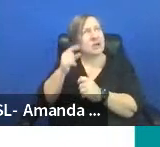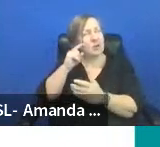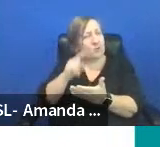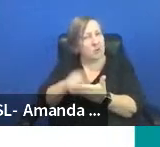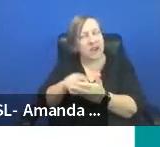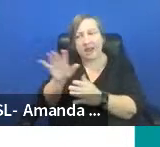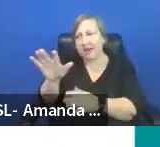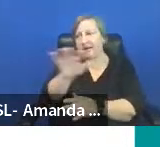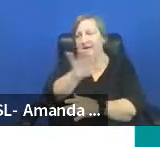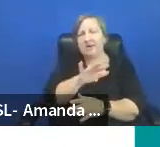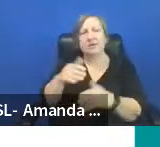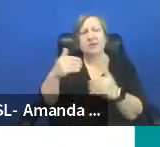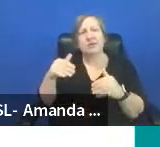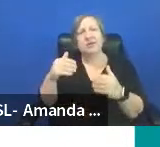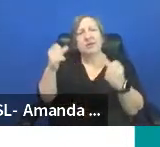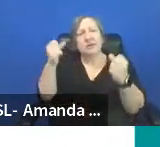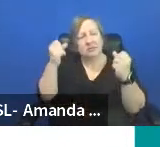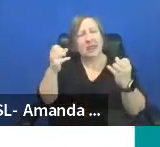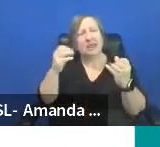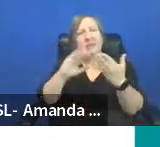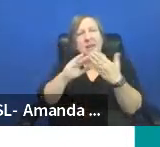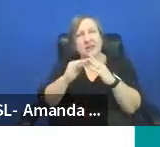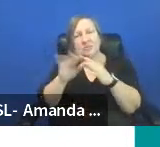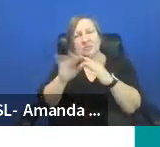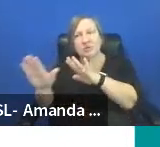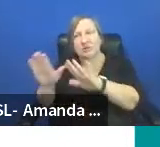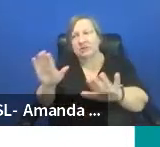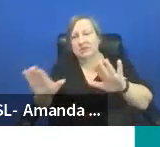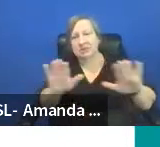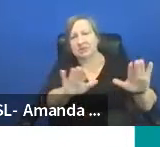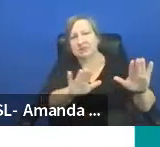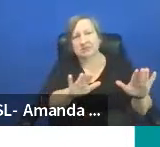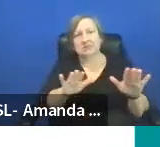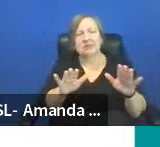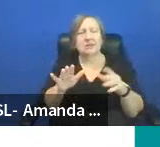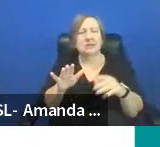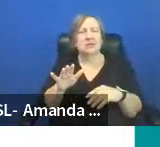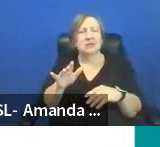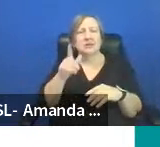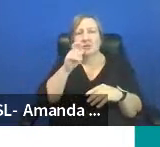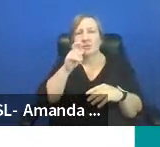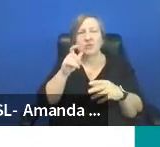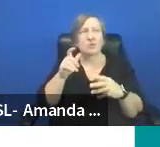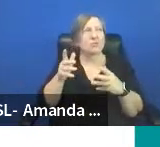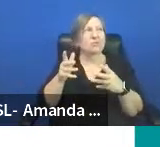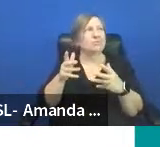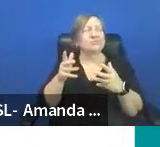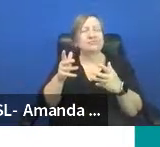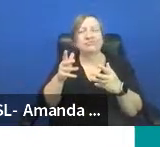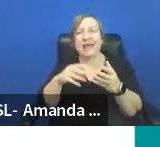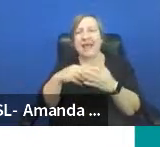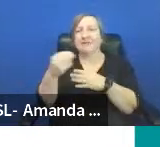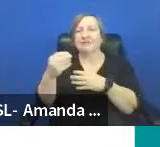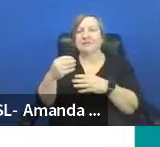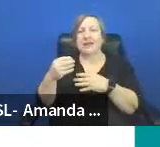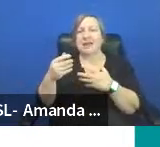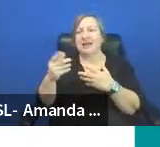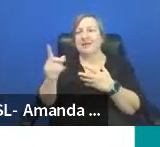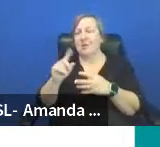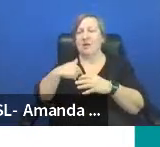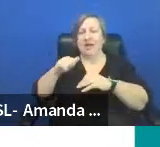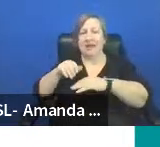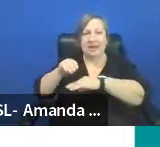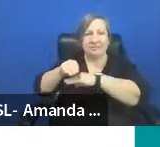are an infinite number of communities out there that are sort of outside my sphere of influence and my scope